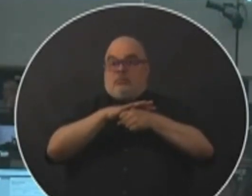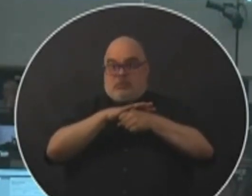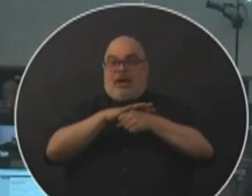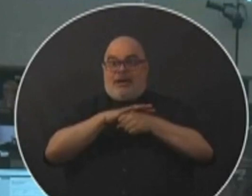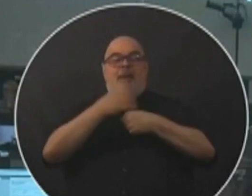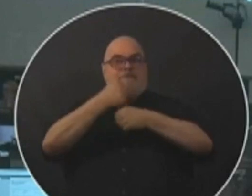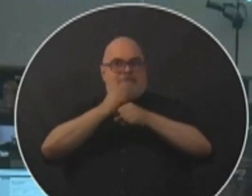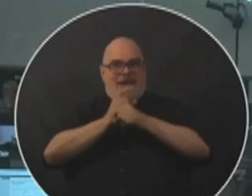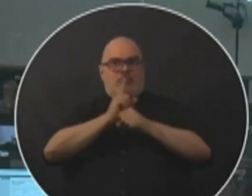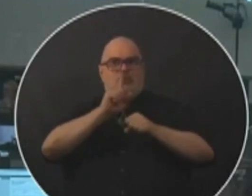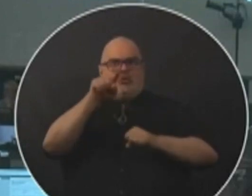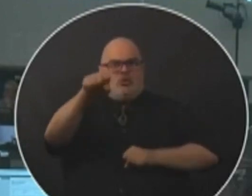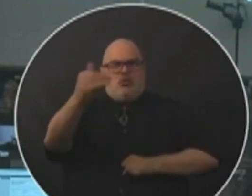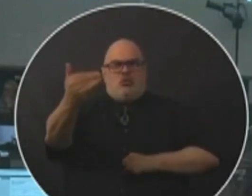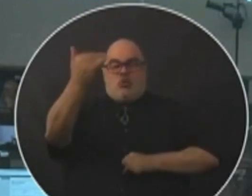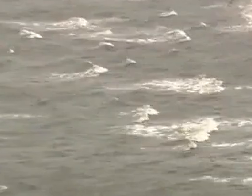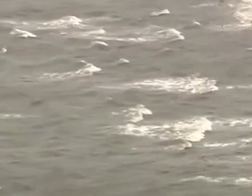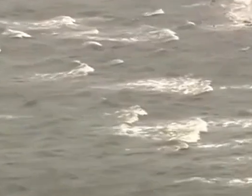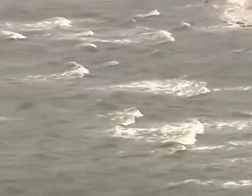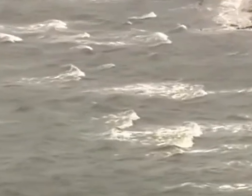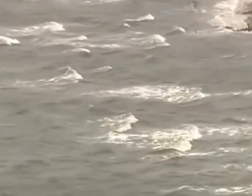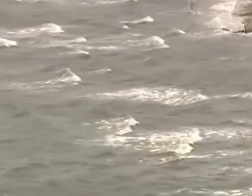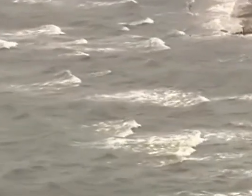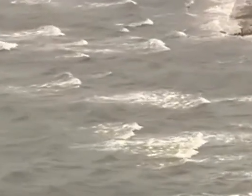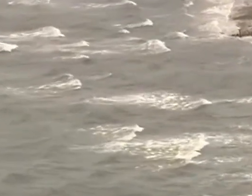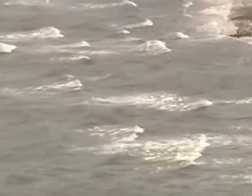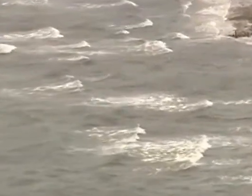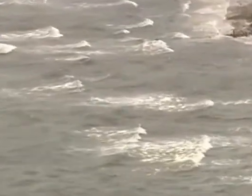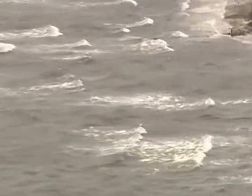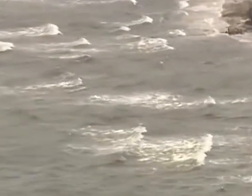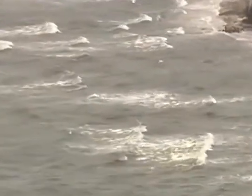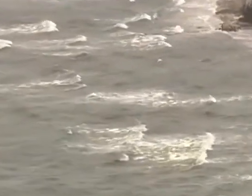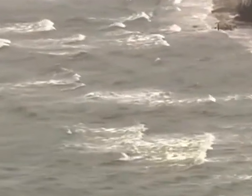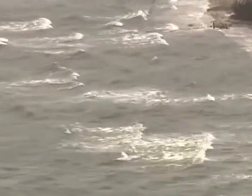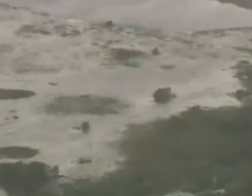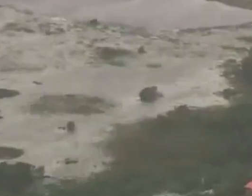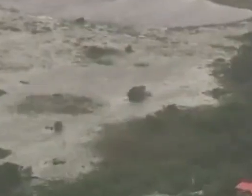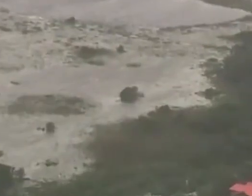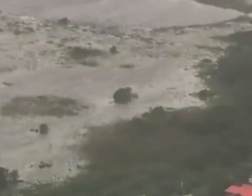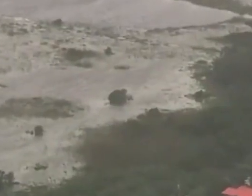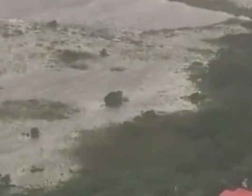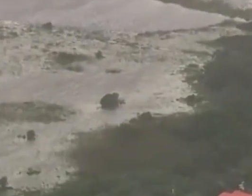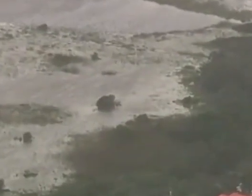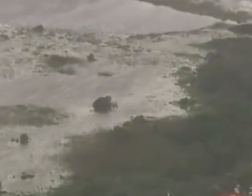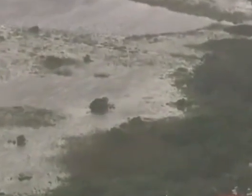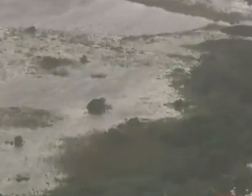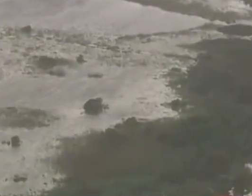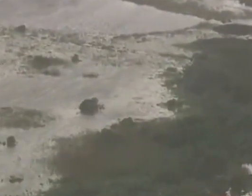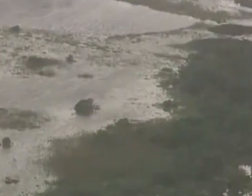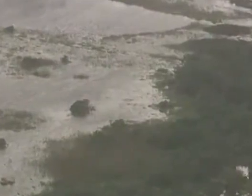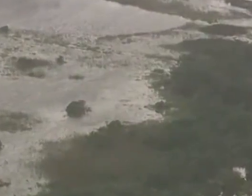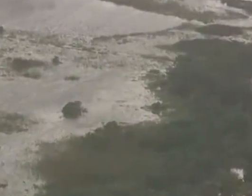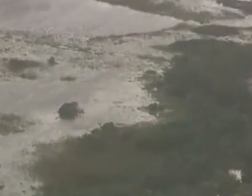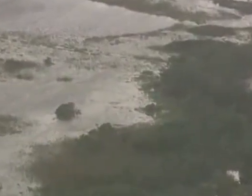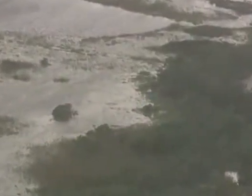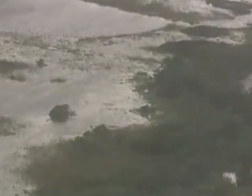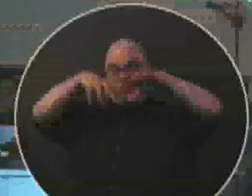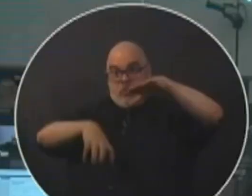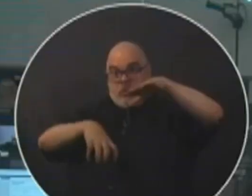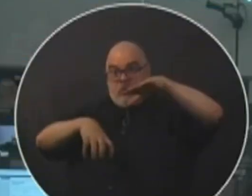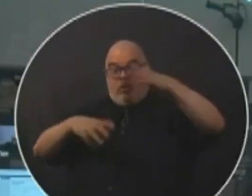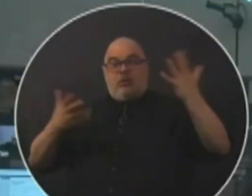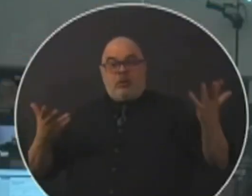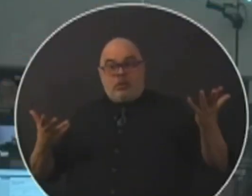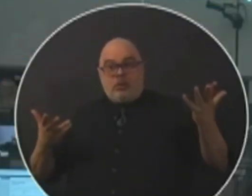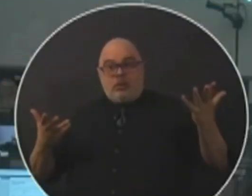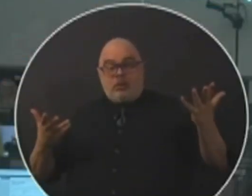Division of Emergency Management Director Kevin Guthrie said knowing your home involves assessing its risk for storm surge or winds. If you're in a manufactured home,